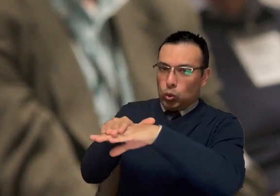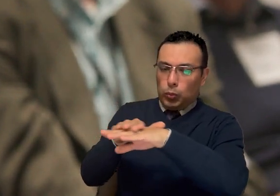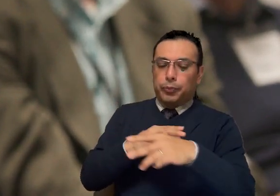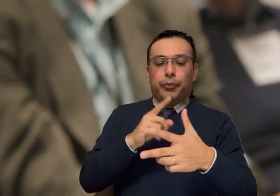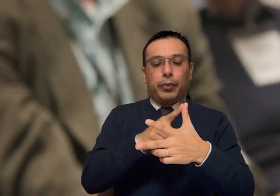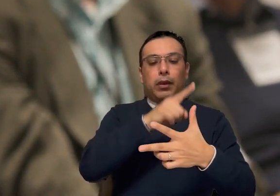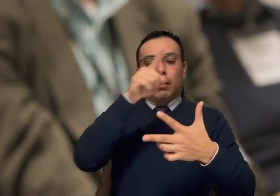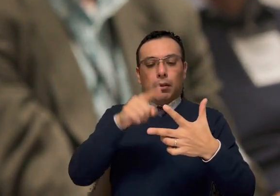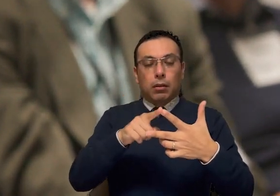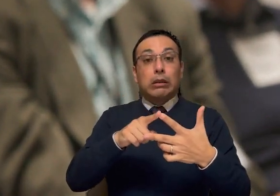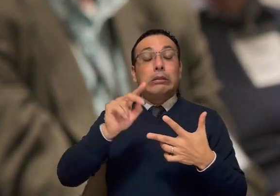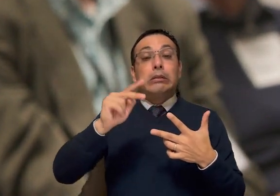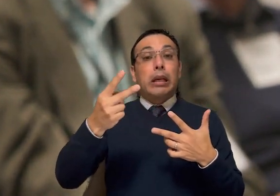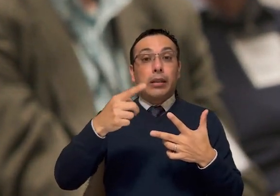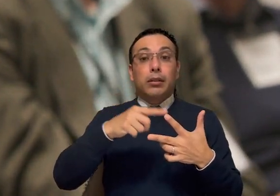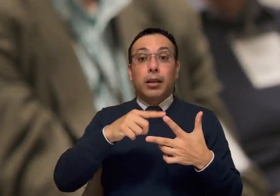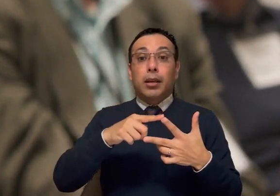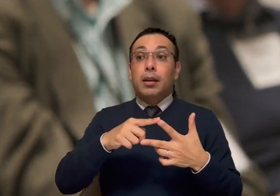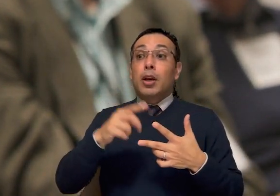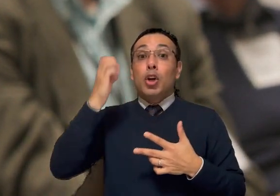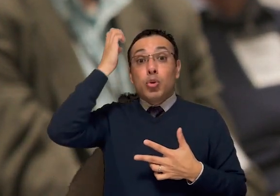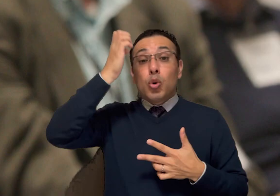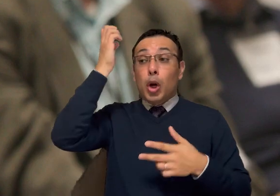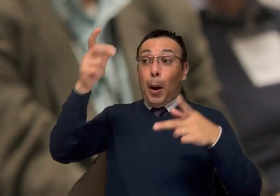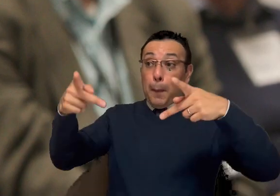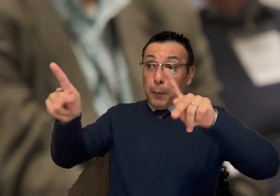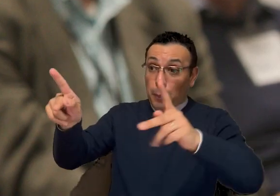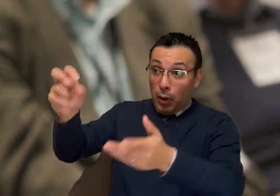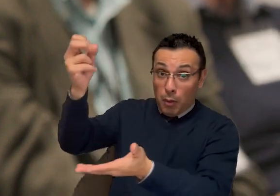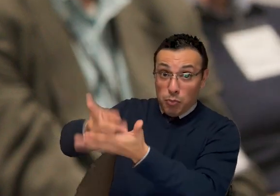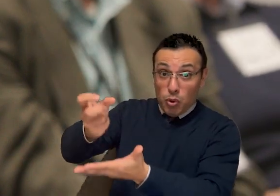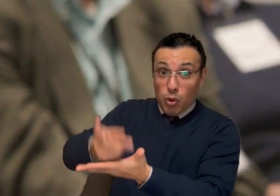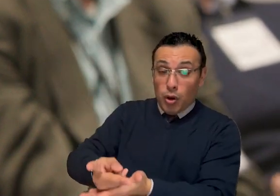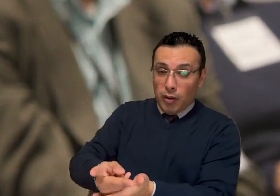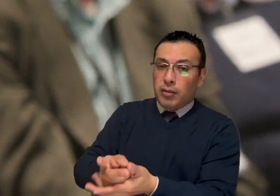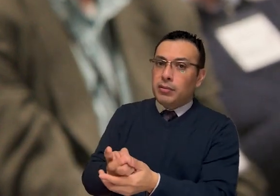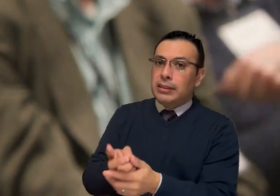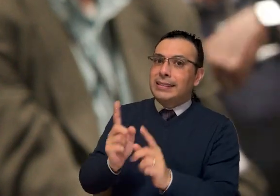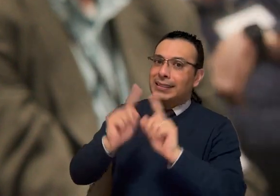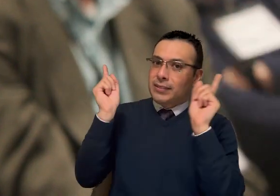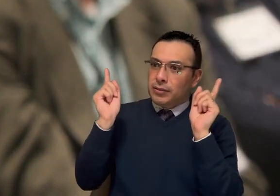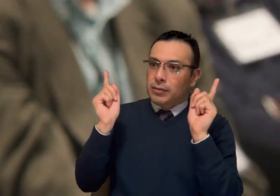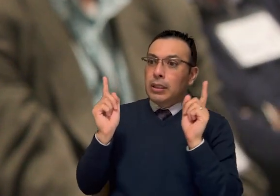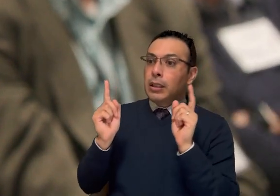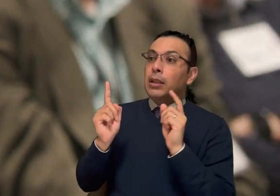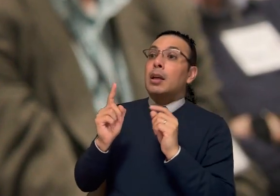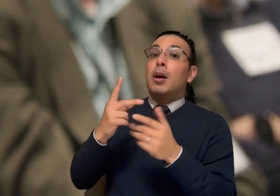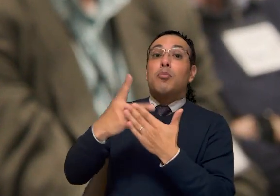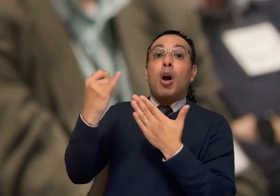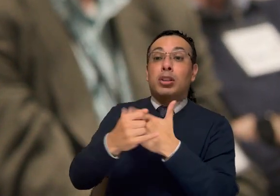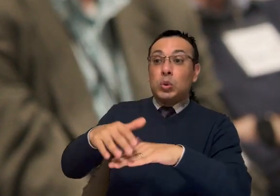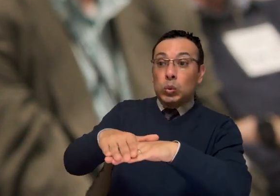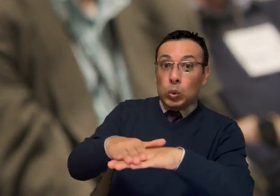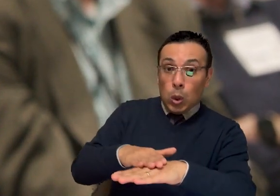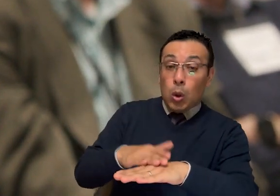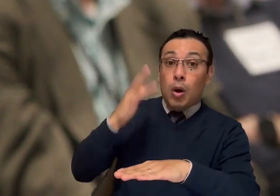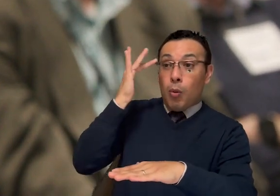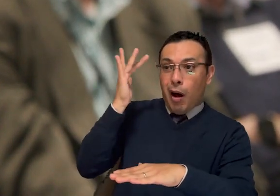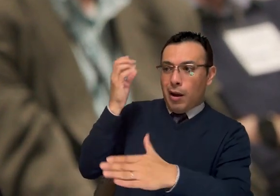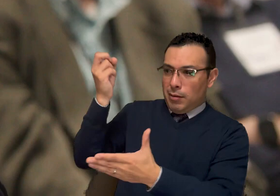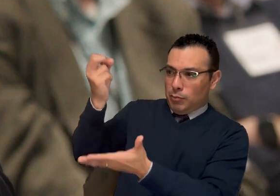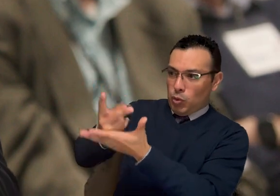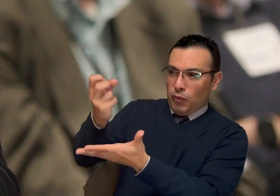with how the permits in Europe are granted, meaning the projects are slowed down in terms of how quickly they're being